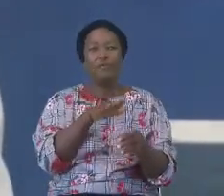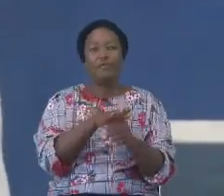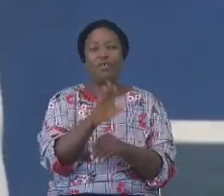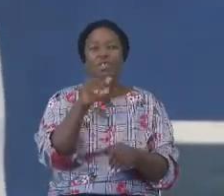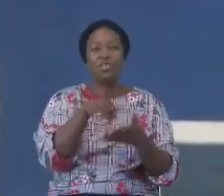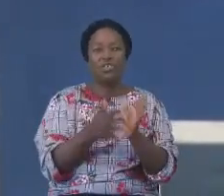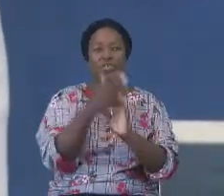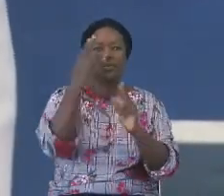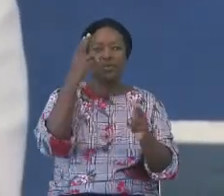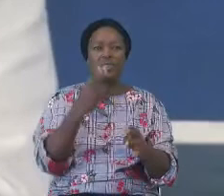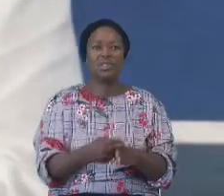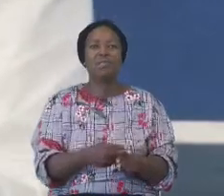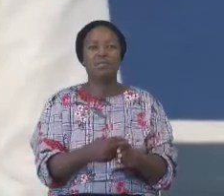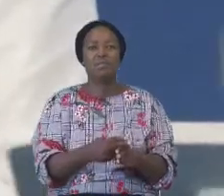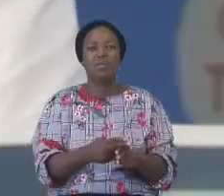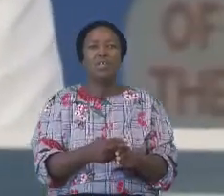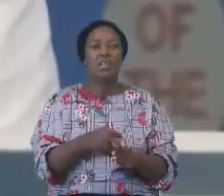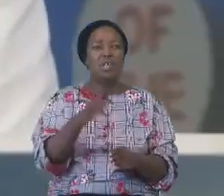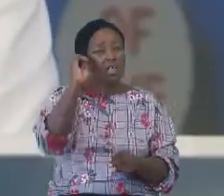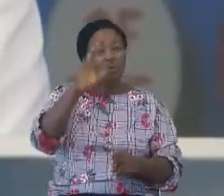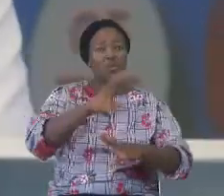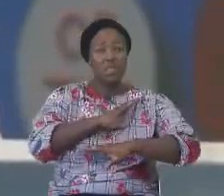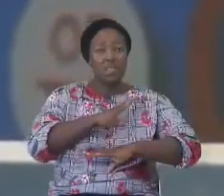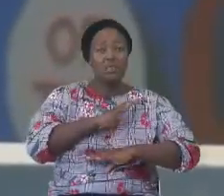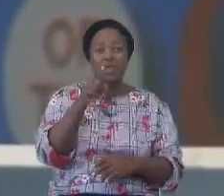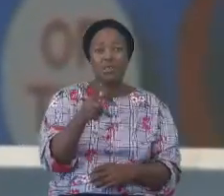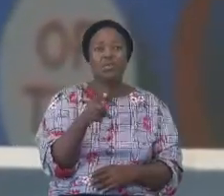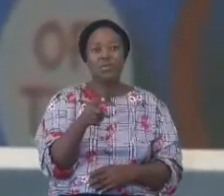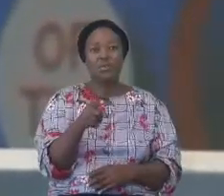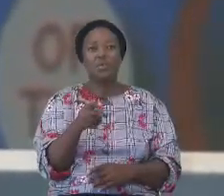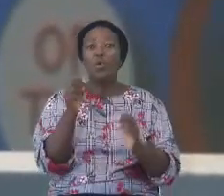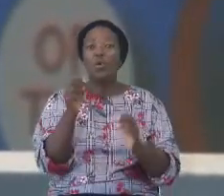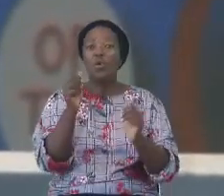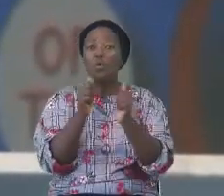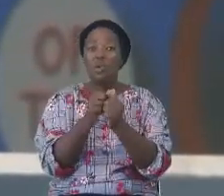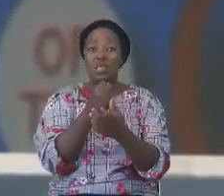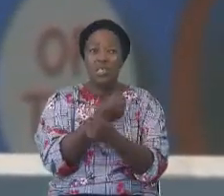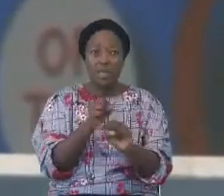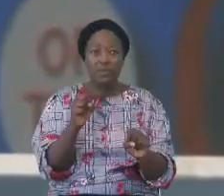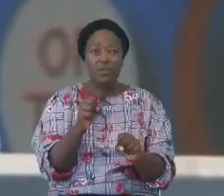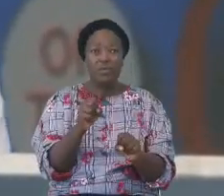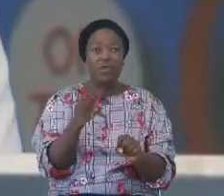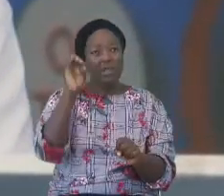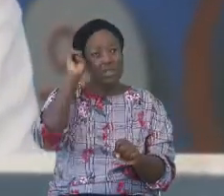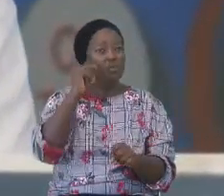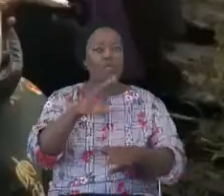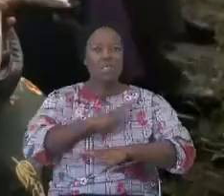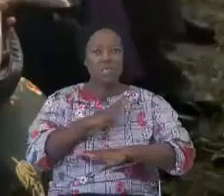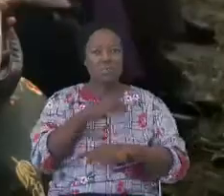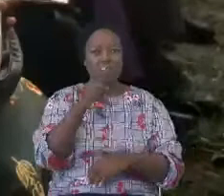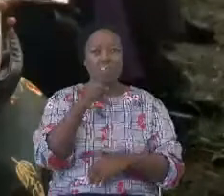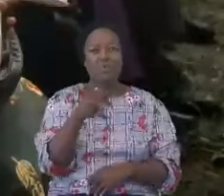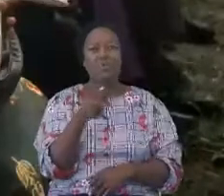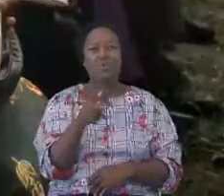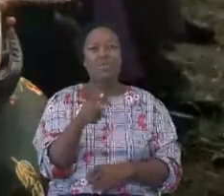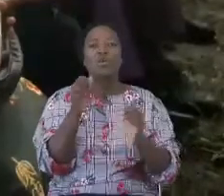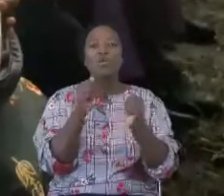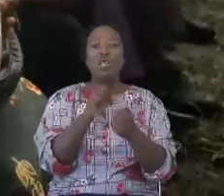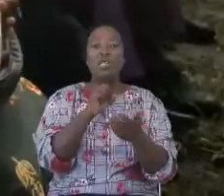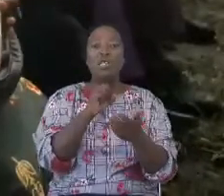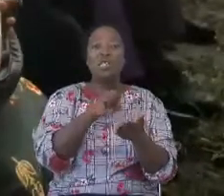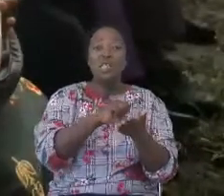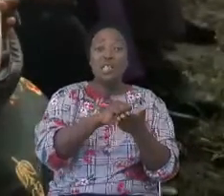then you'll be filled in Jesus' name. He will satisfy you.